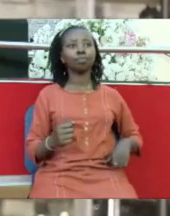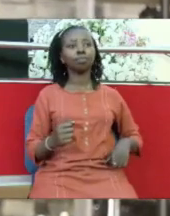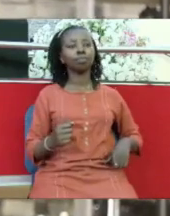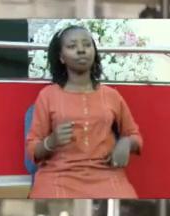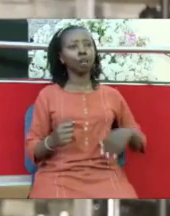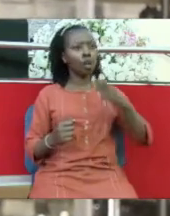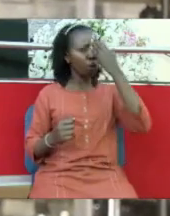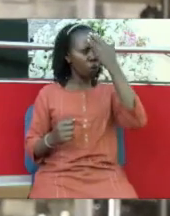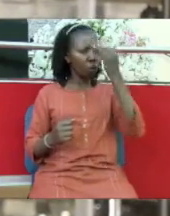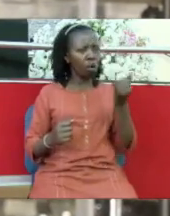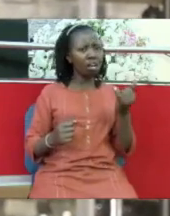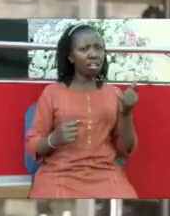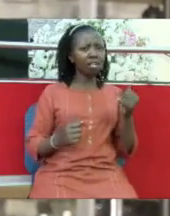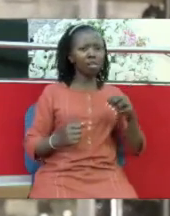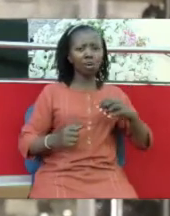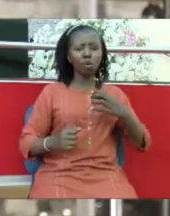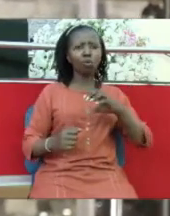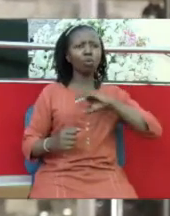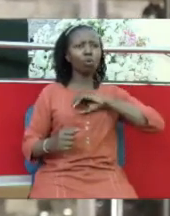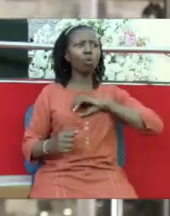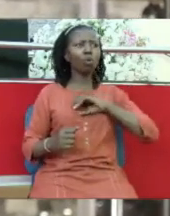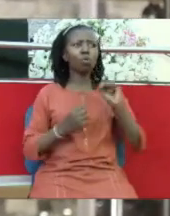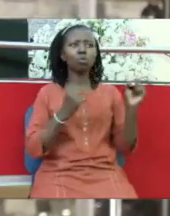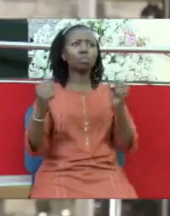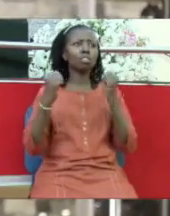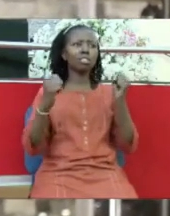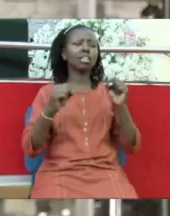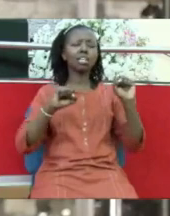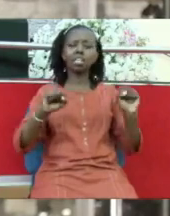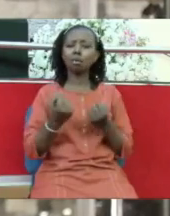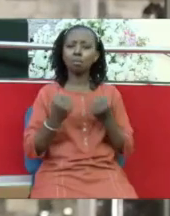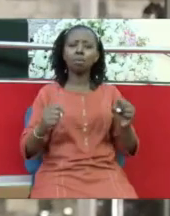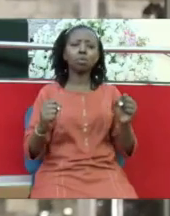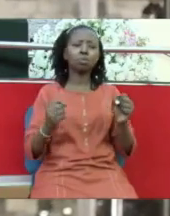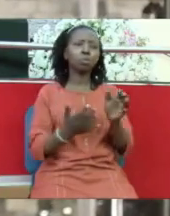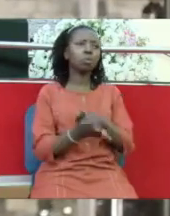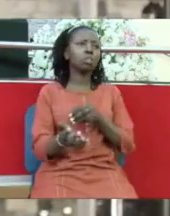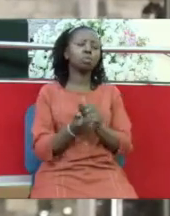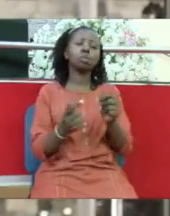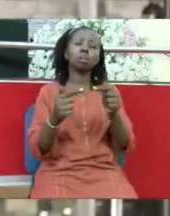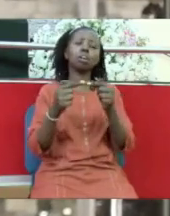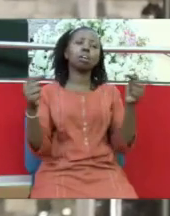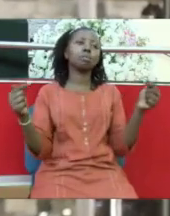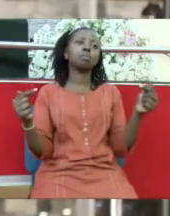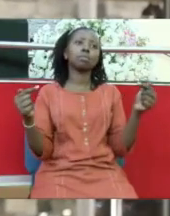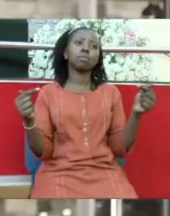Because in our own strength, we cannot be able to defeat the forces of evil. And